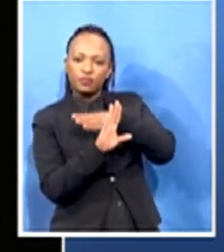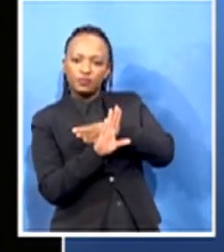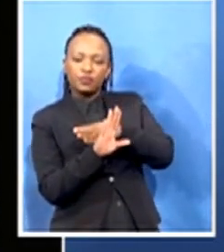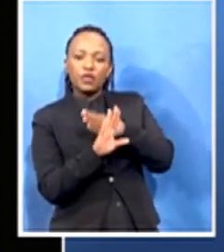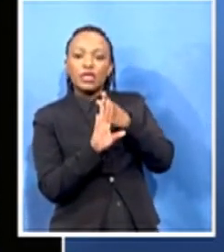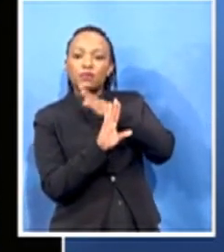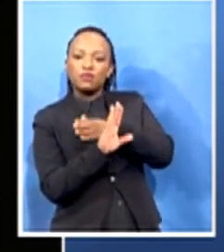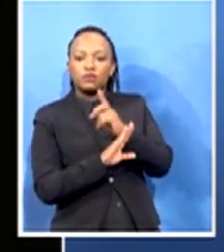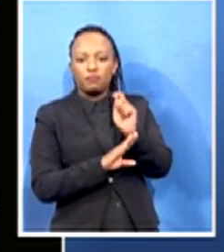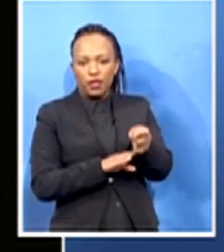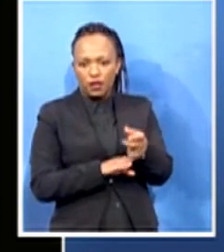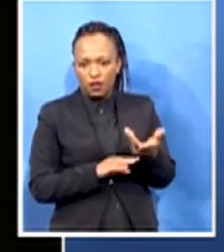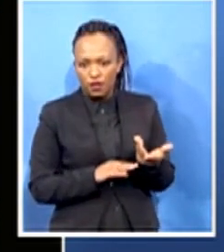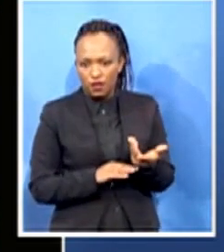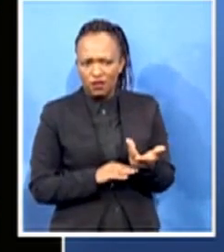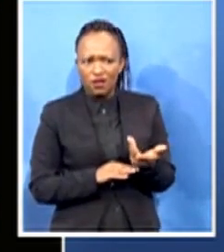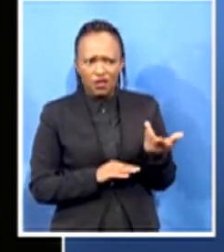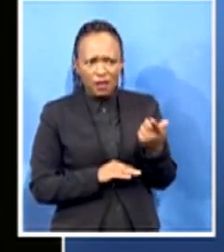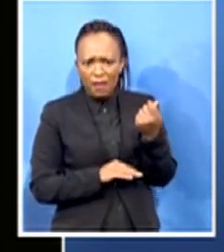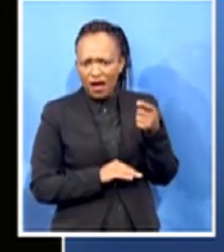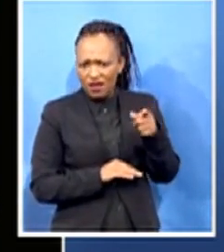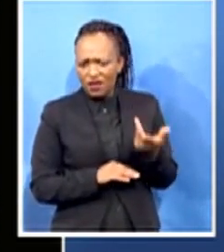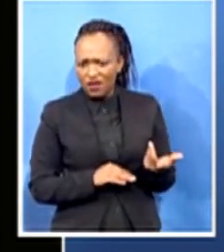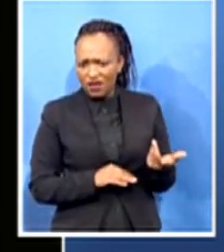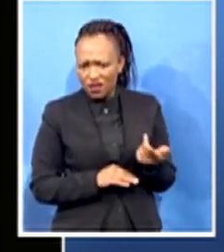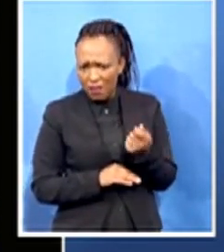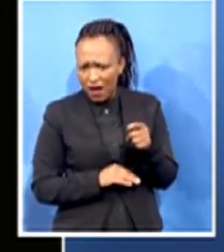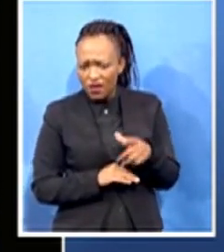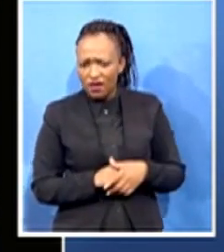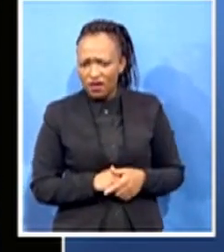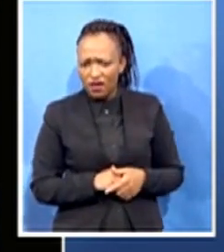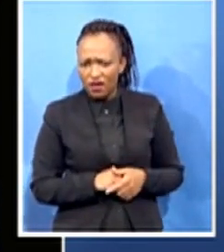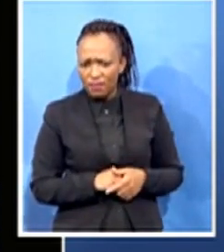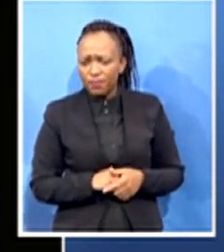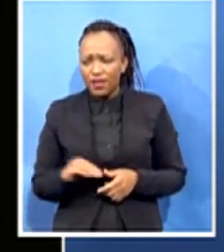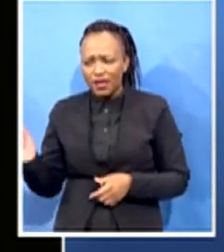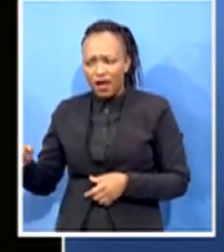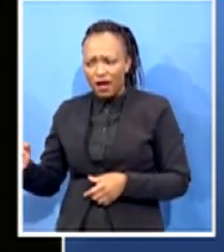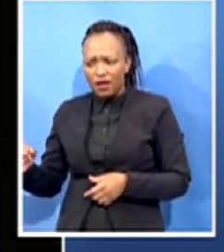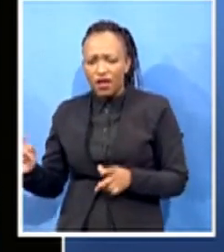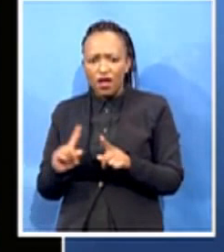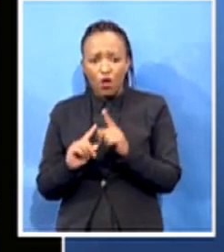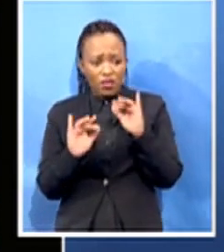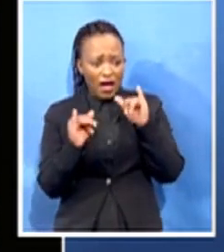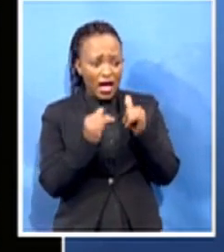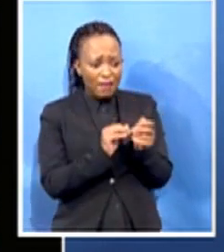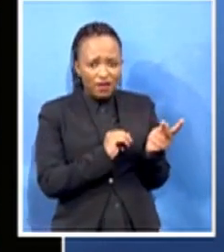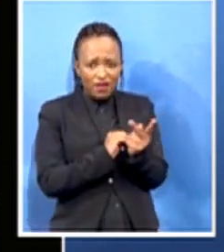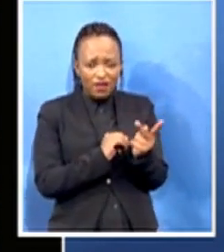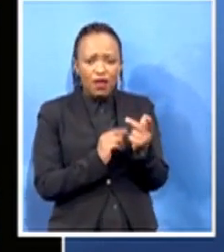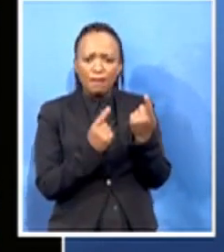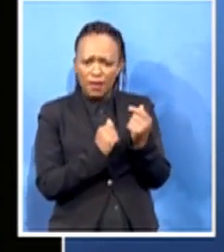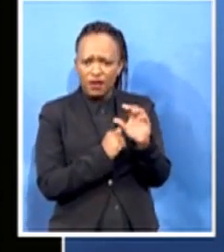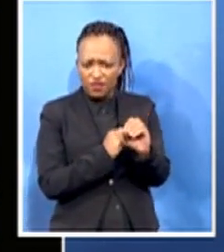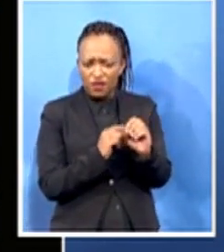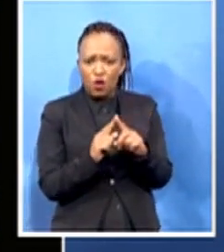money. Yeah, that is money. So those two companies, they do have money. So we are judging every case on its own merit.